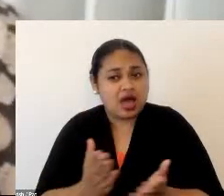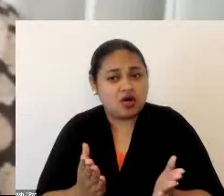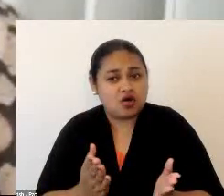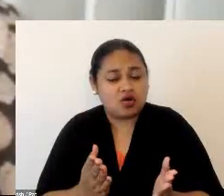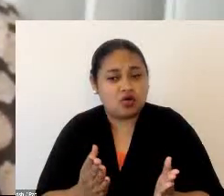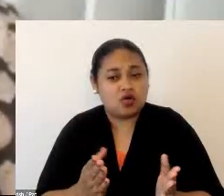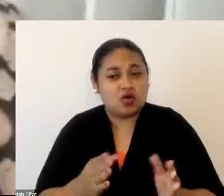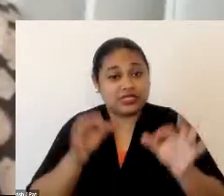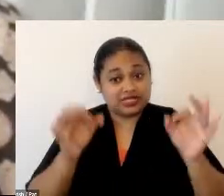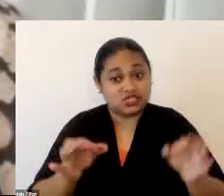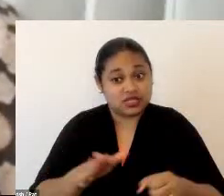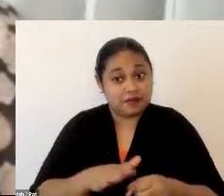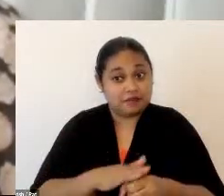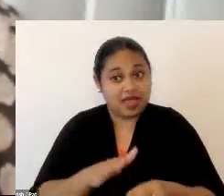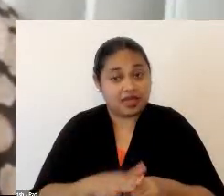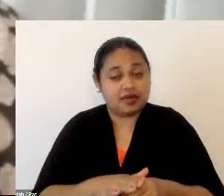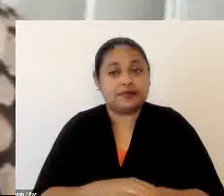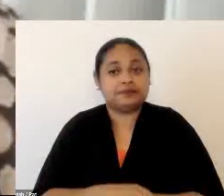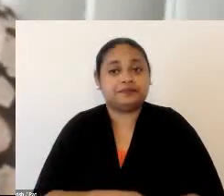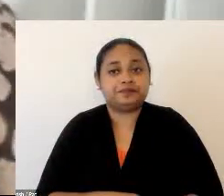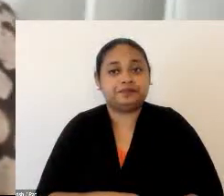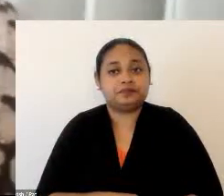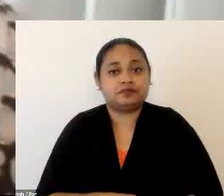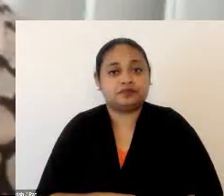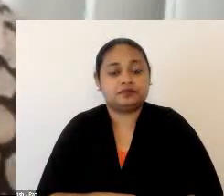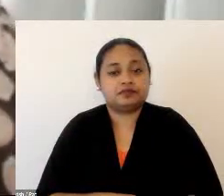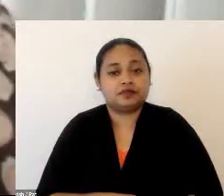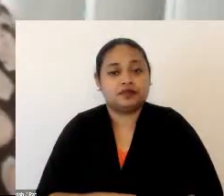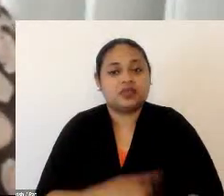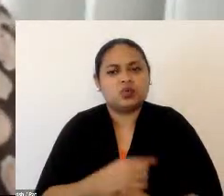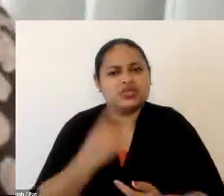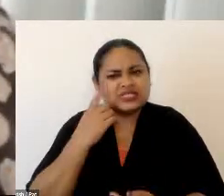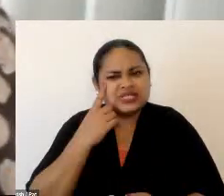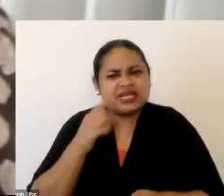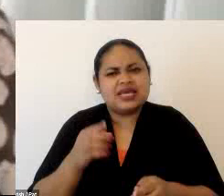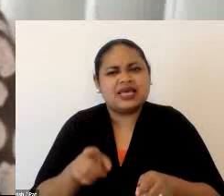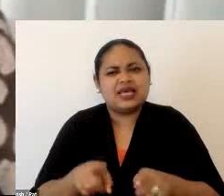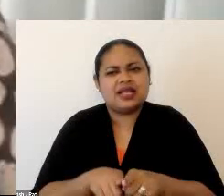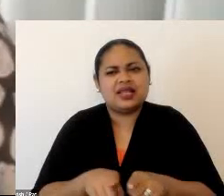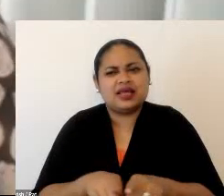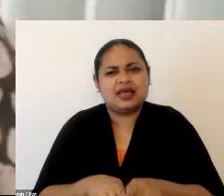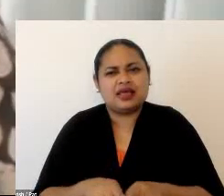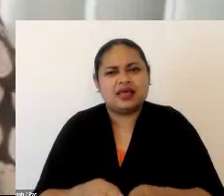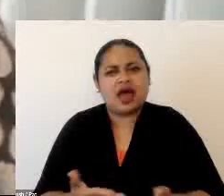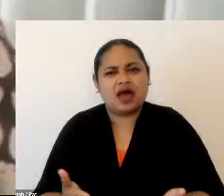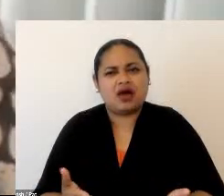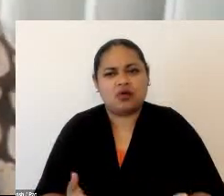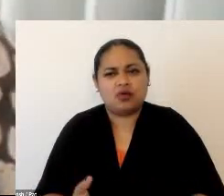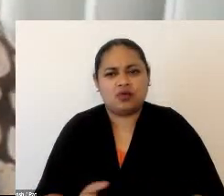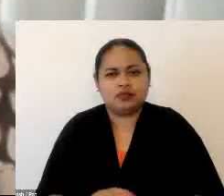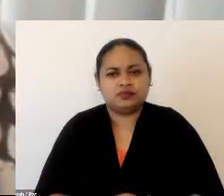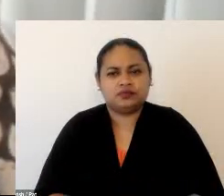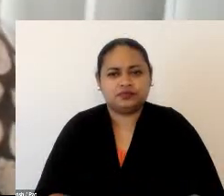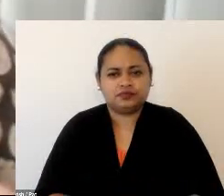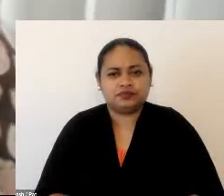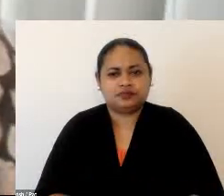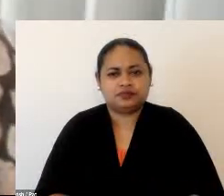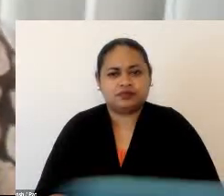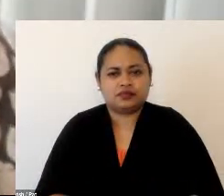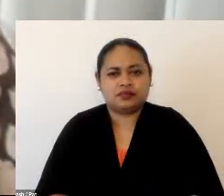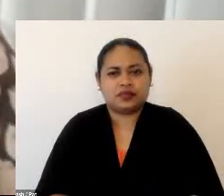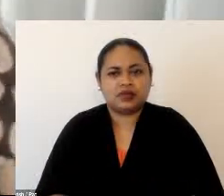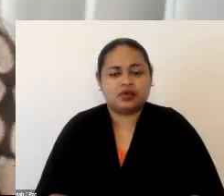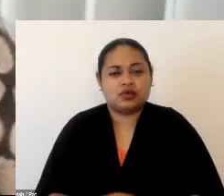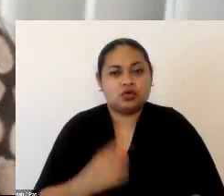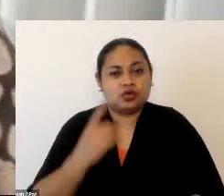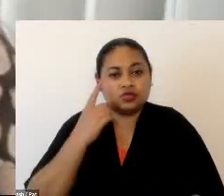being made, and, you know, there is, you know, and we're talking, I mean, access to remedies still remains one of the weakest pillar among the UNGPs. And, you know, if you